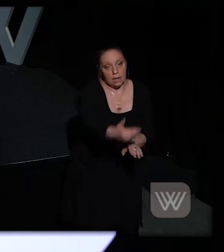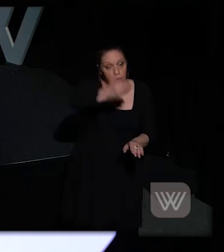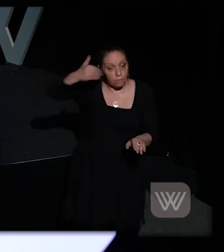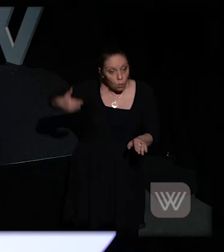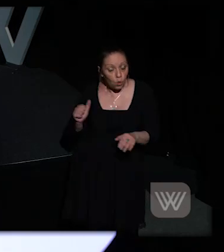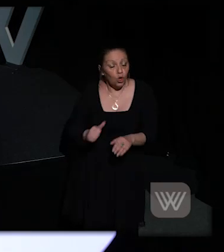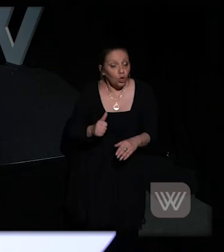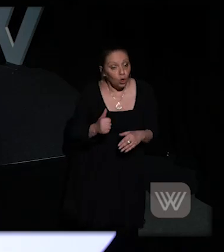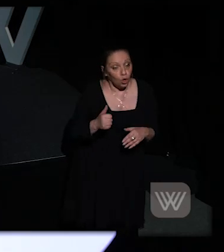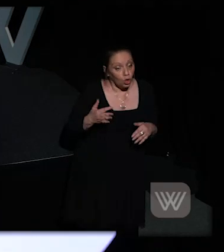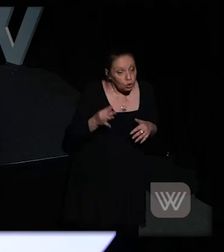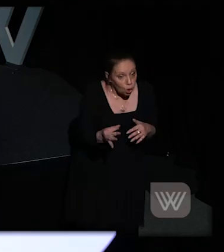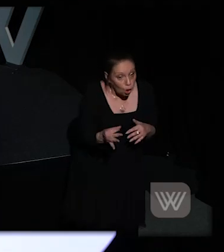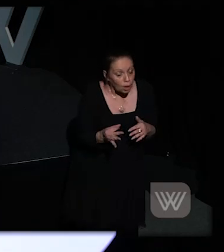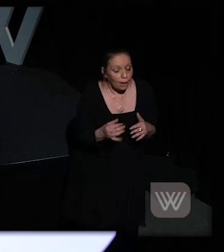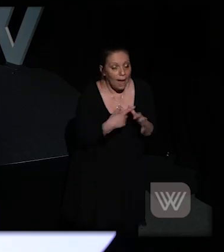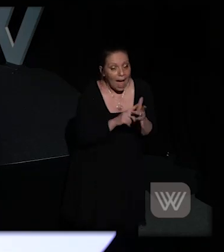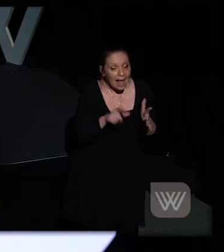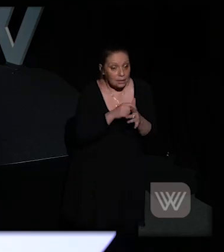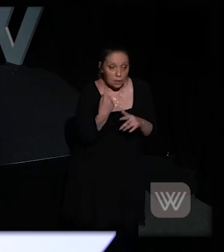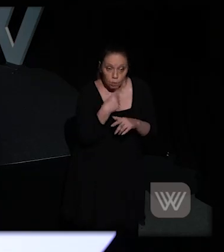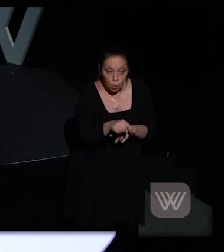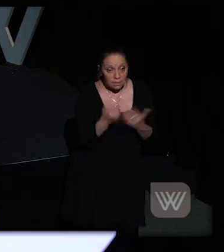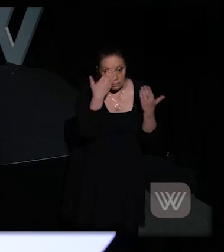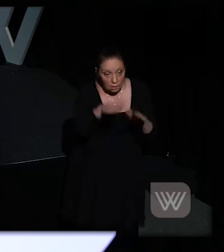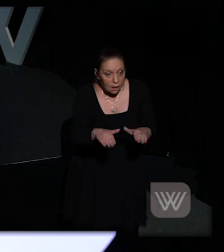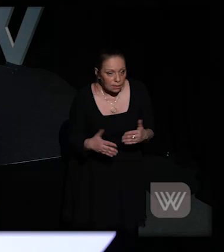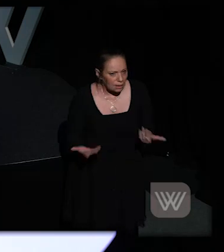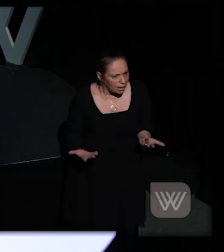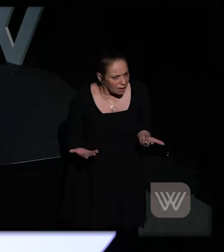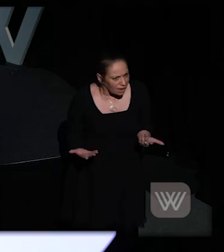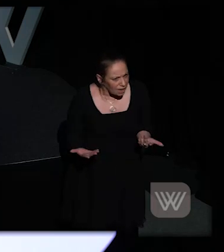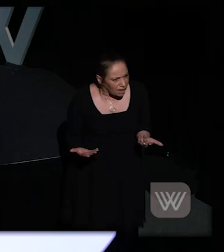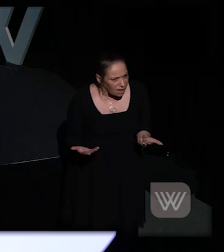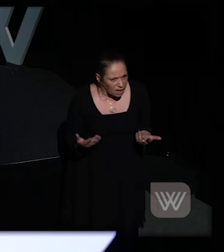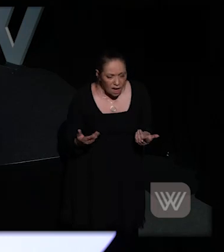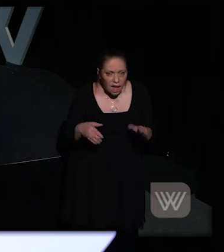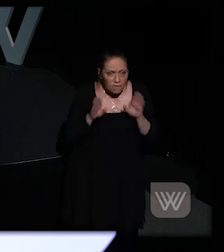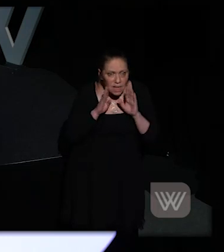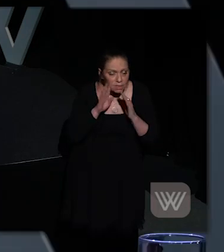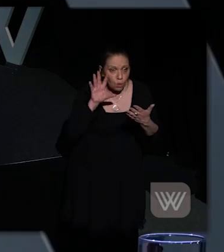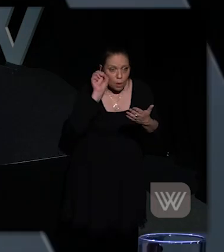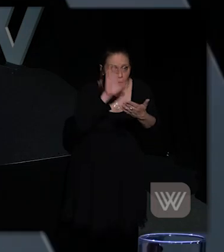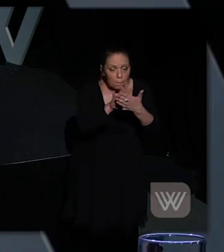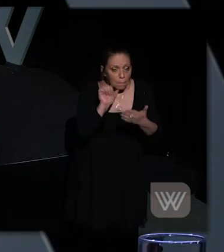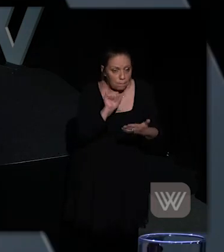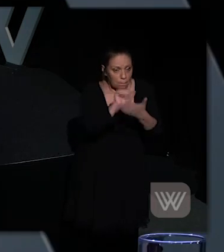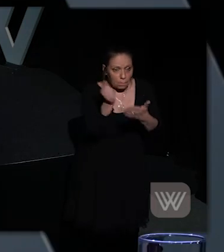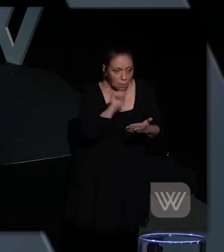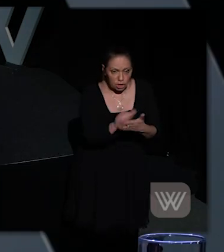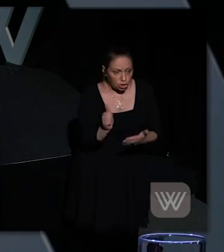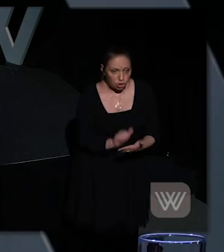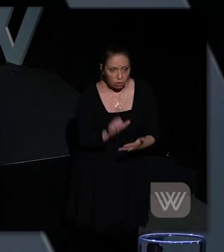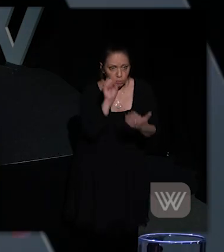mean, is this really an acceptable state of play that nobody's accountable for that? I mean, Facebook published that. They were the publisher, you